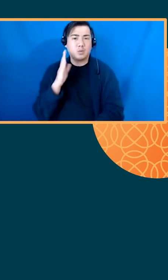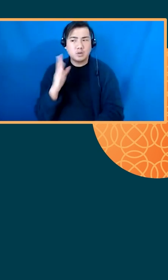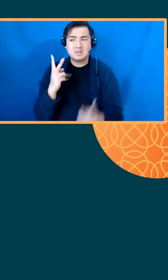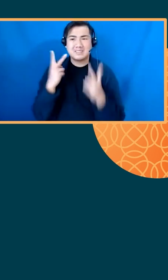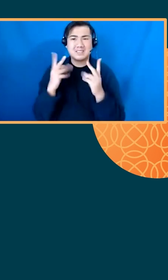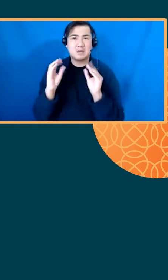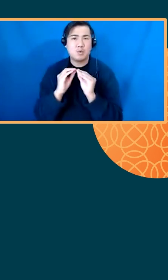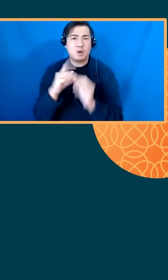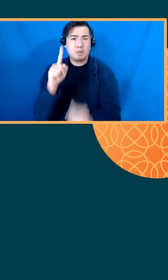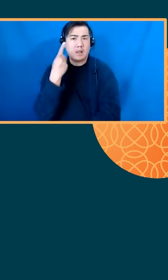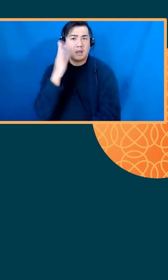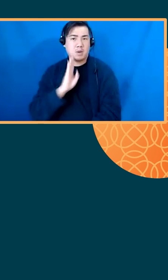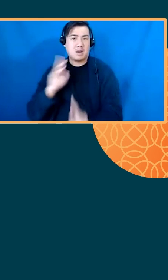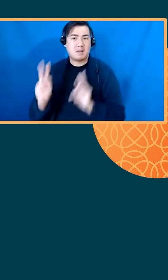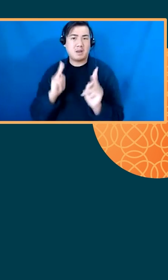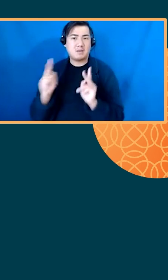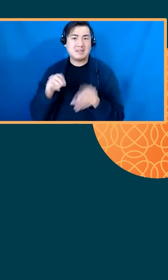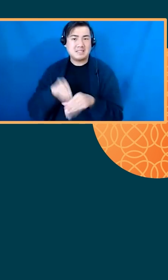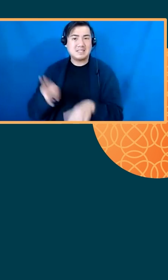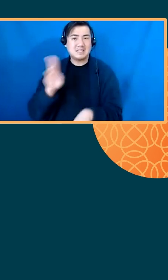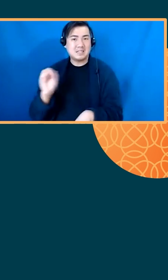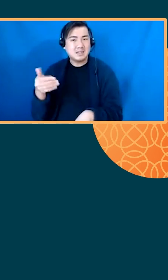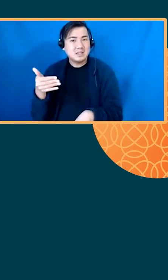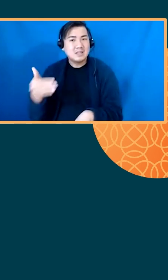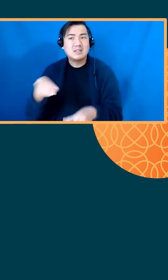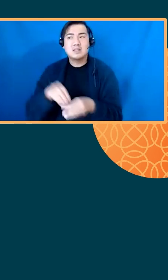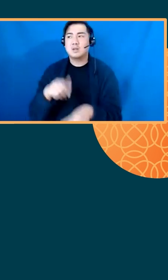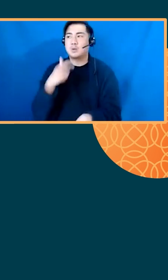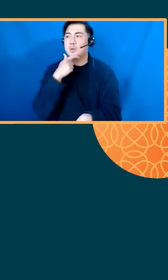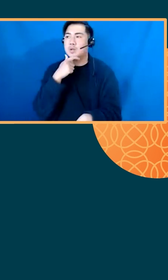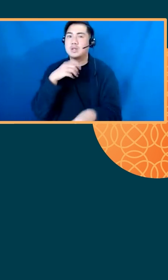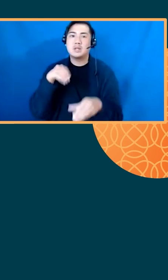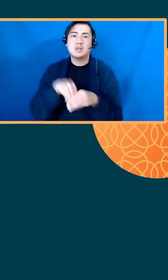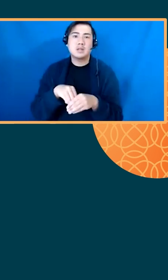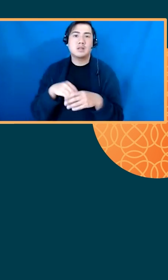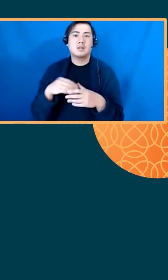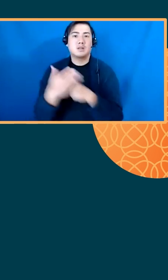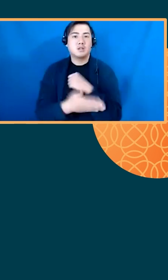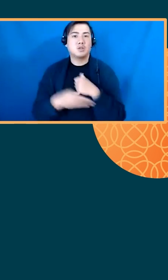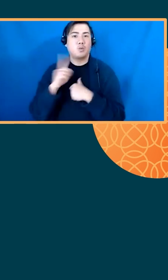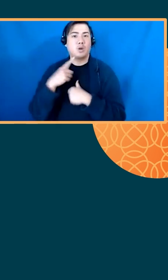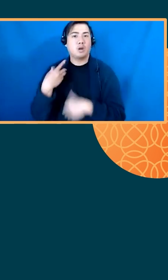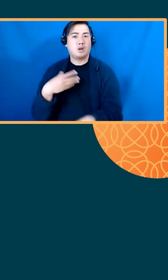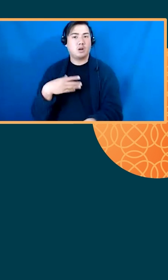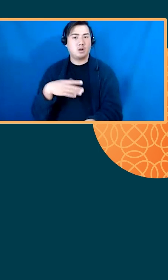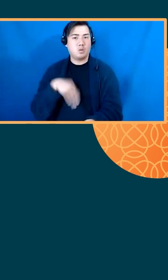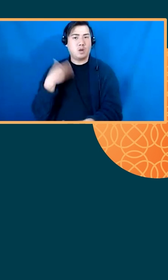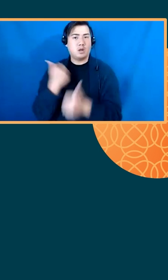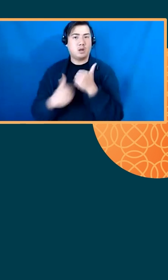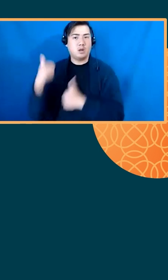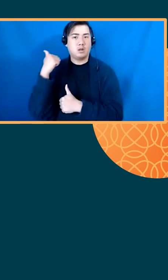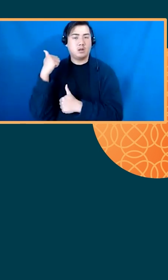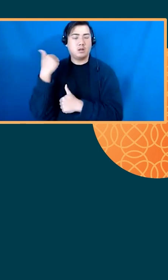brown people in the United States or in the UK or in other, white dominant places. What's going to continue to be